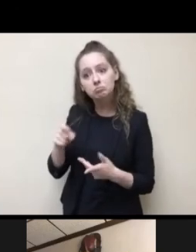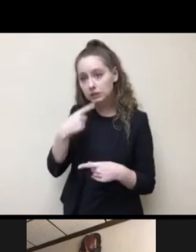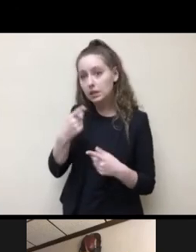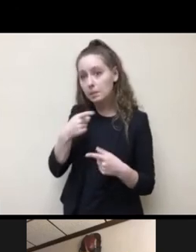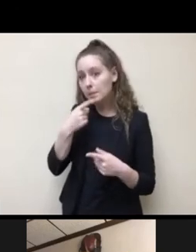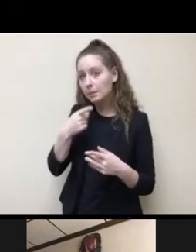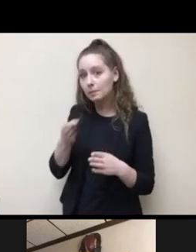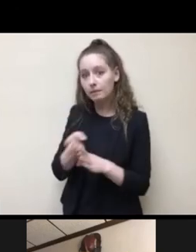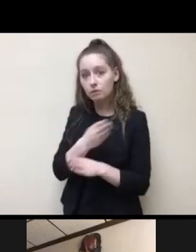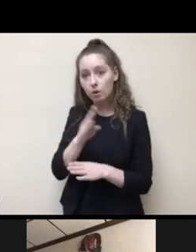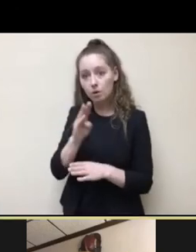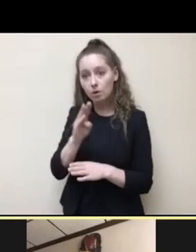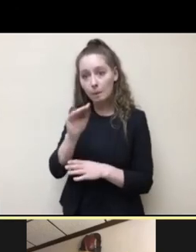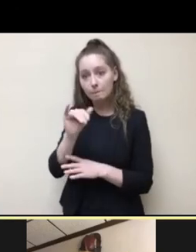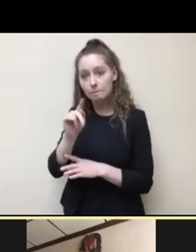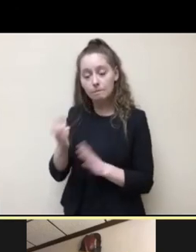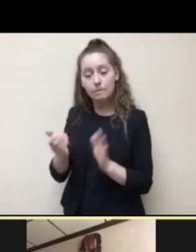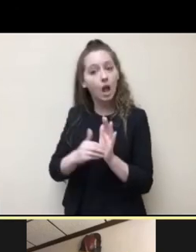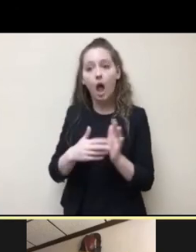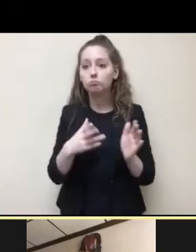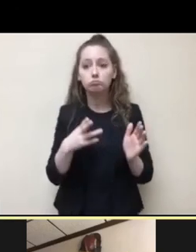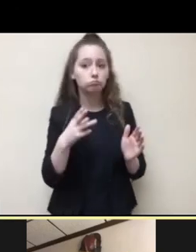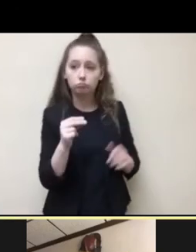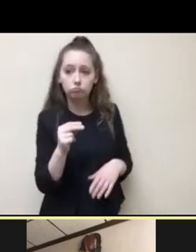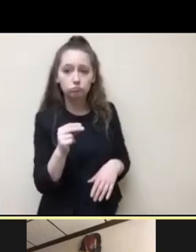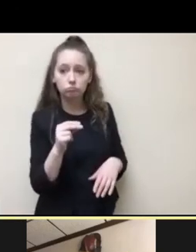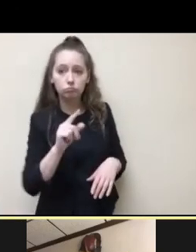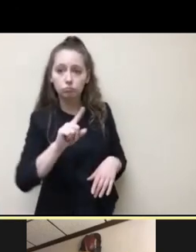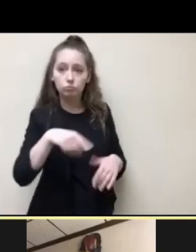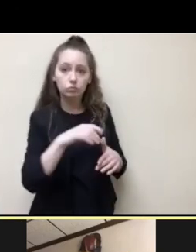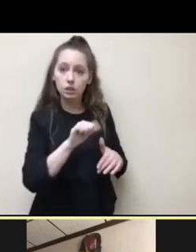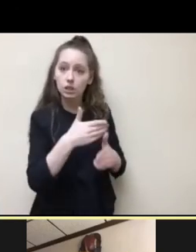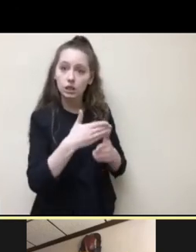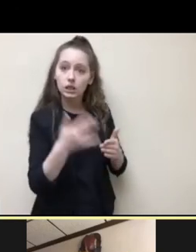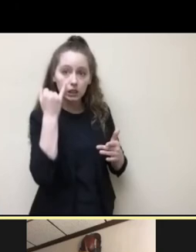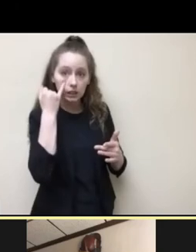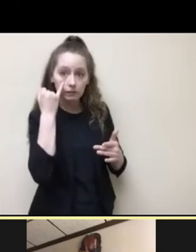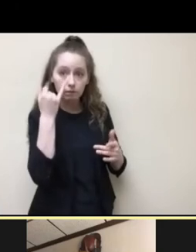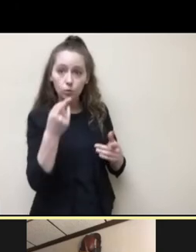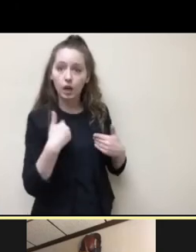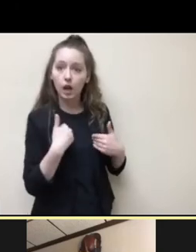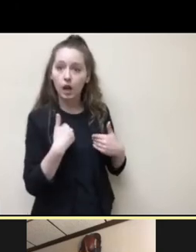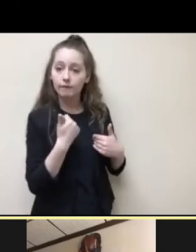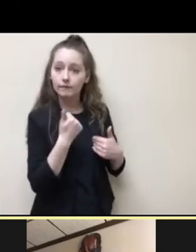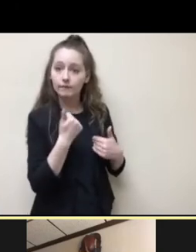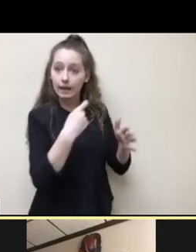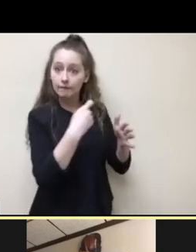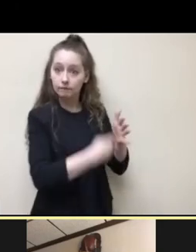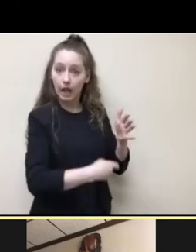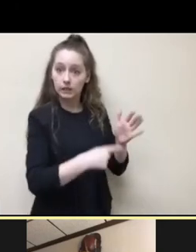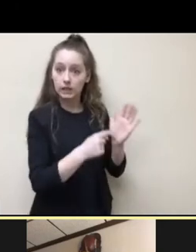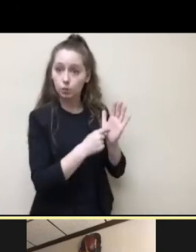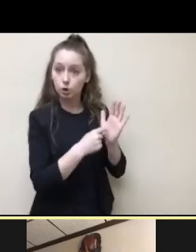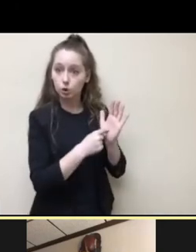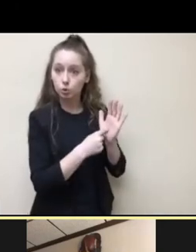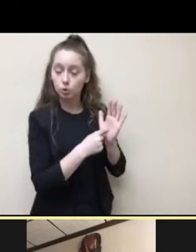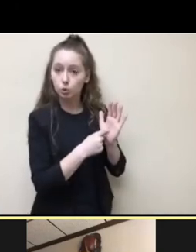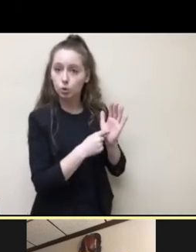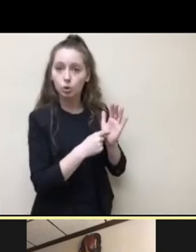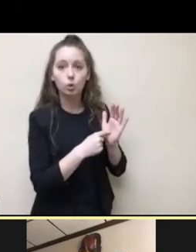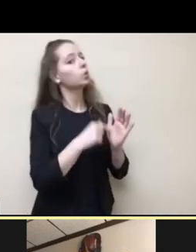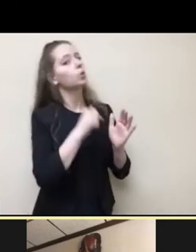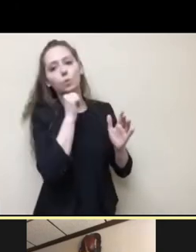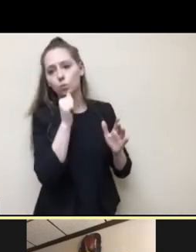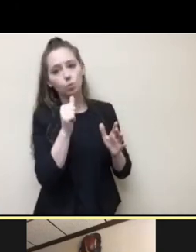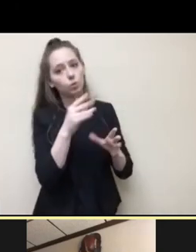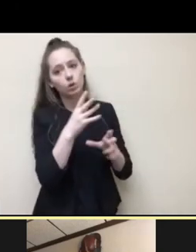again? No. The only other thing would be if you have any fines that were due, we are not assessing a late fee from the time that we